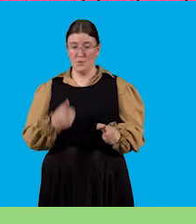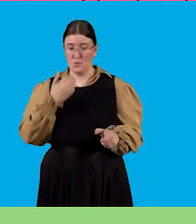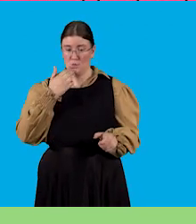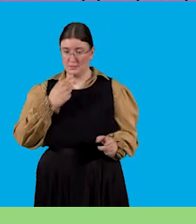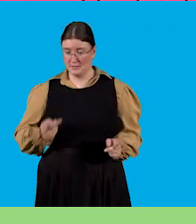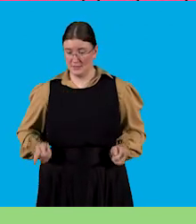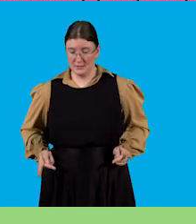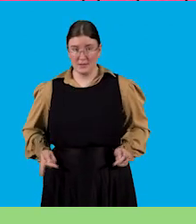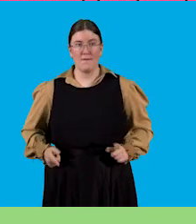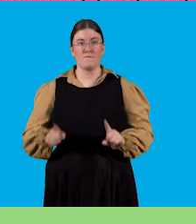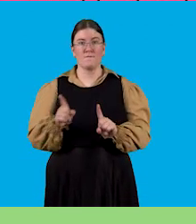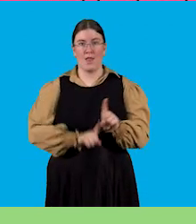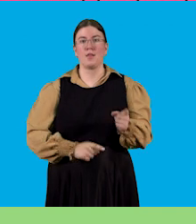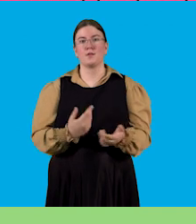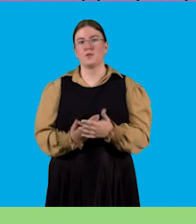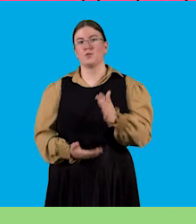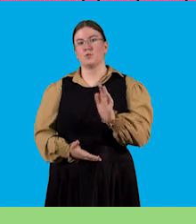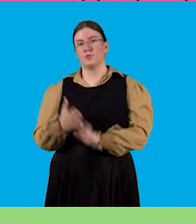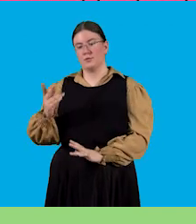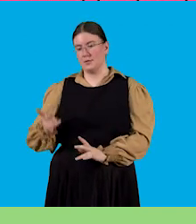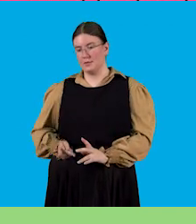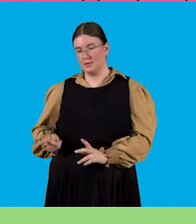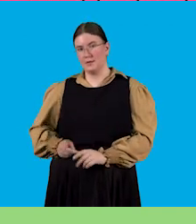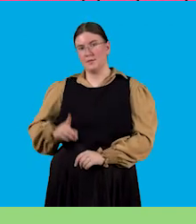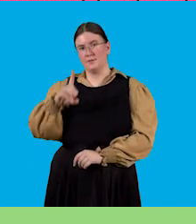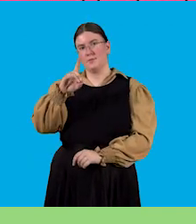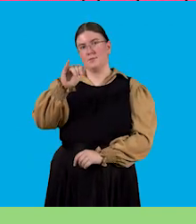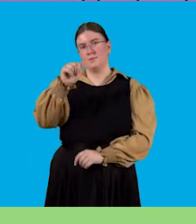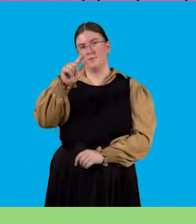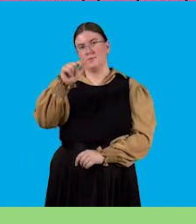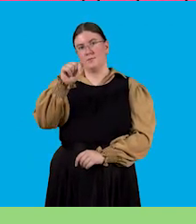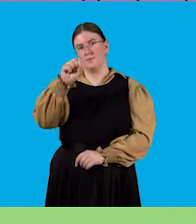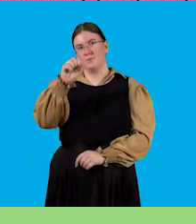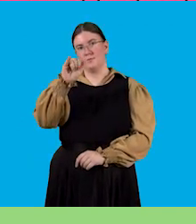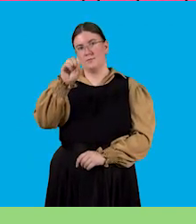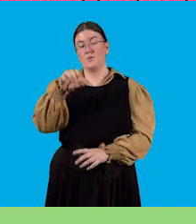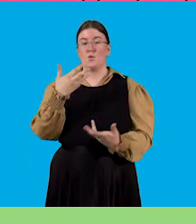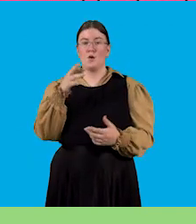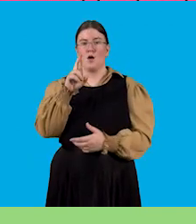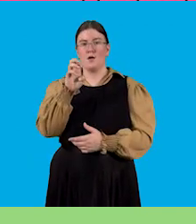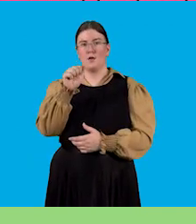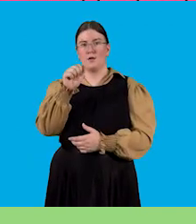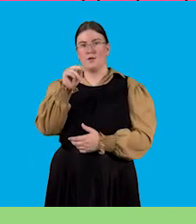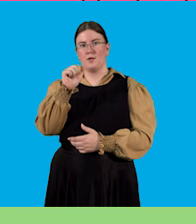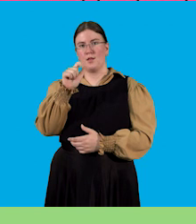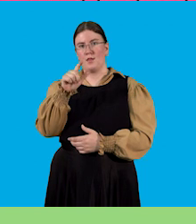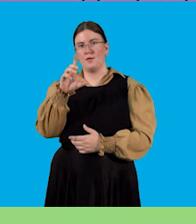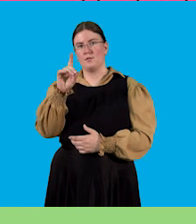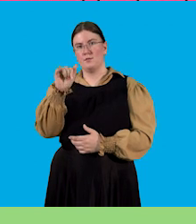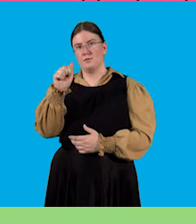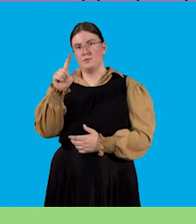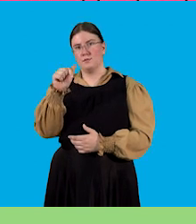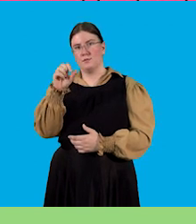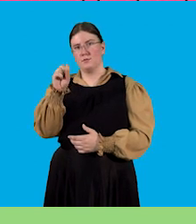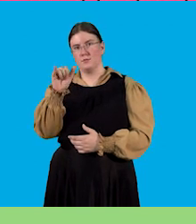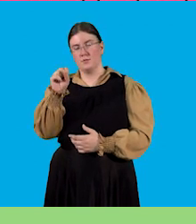They can go for like kidney dialysis or renal dialysis, and here is a dialysis machine. What